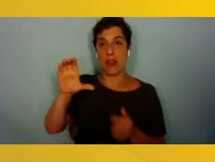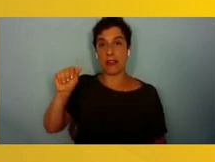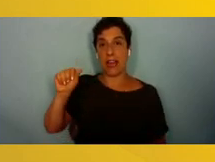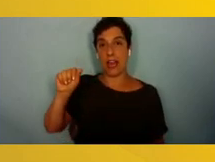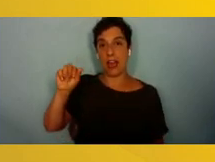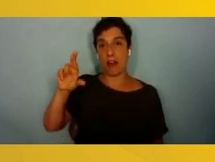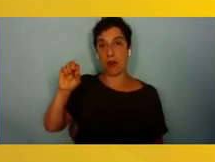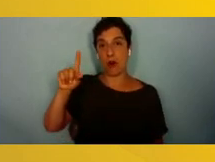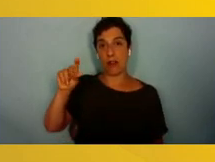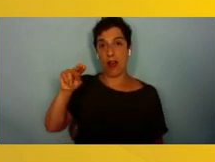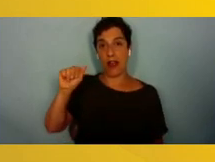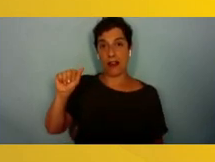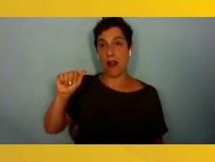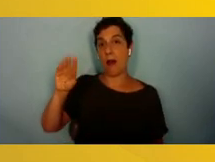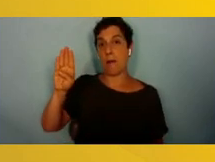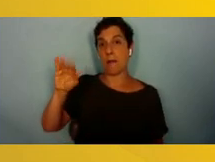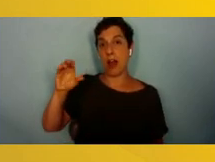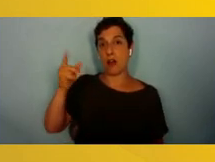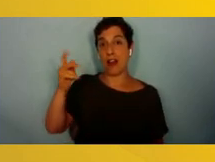Company.